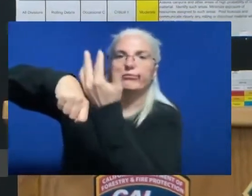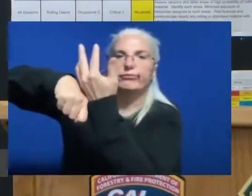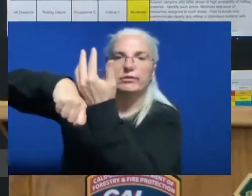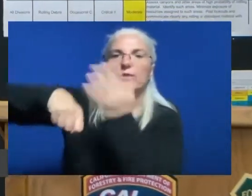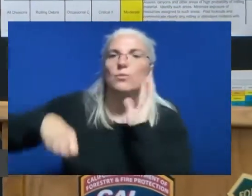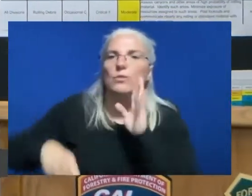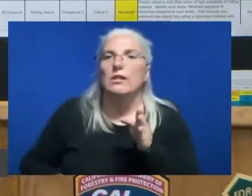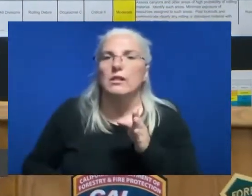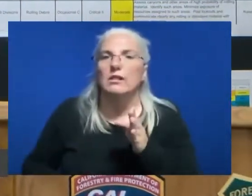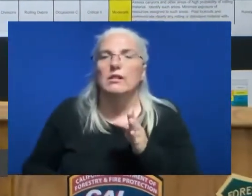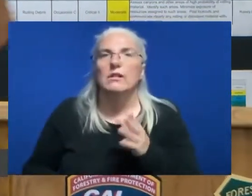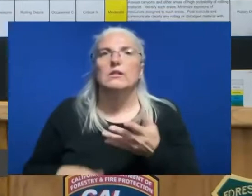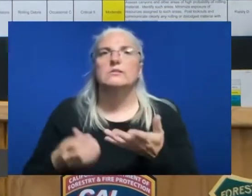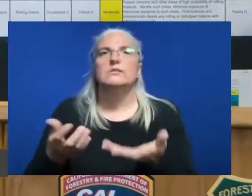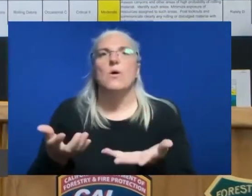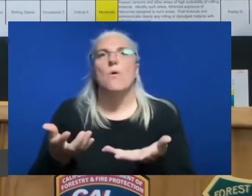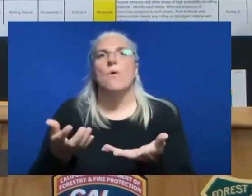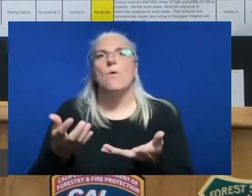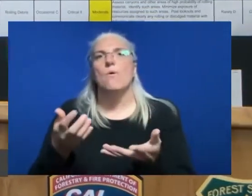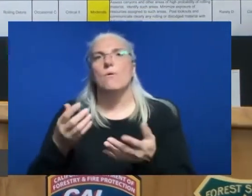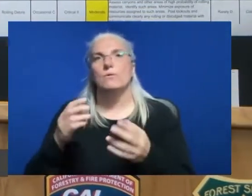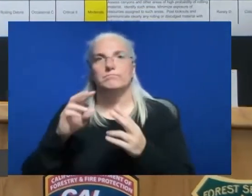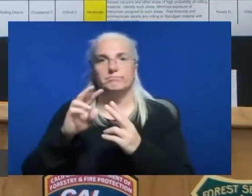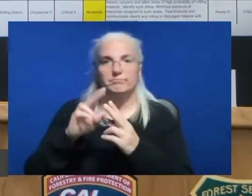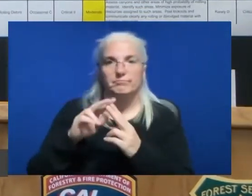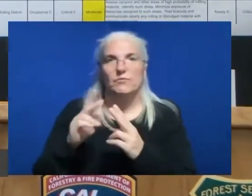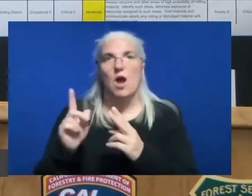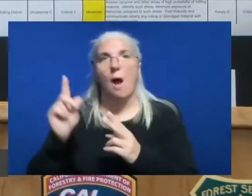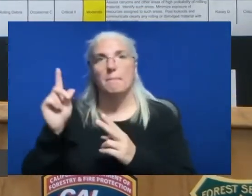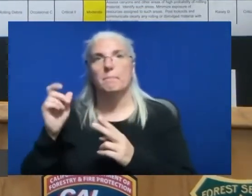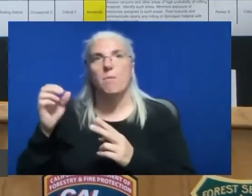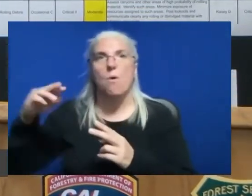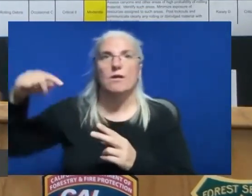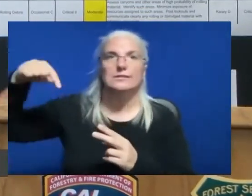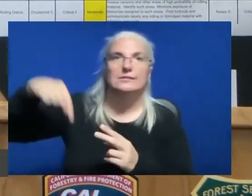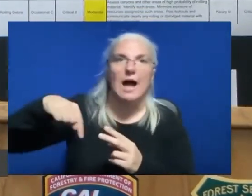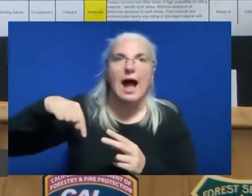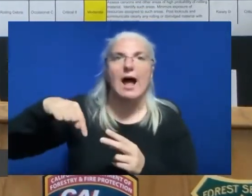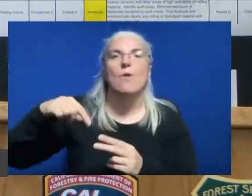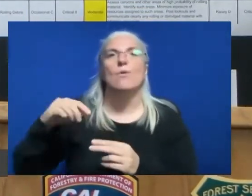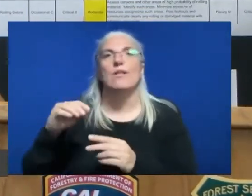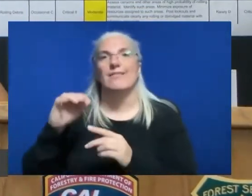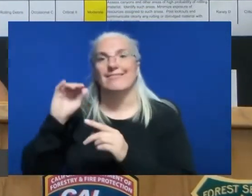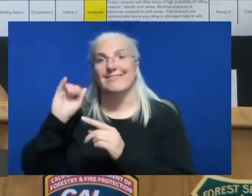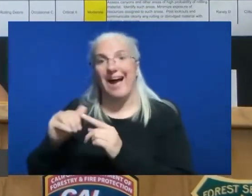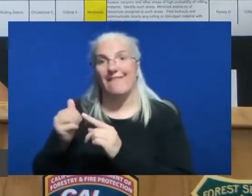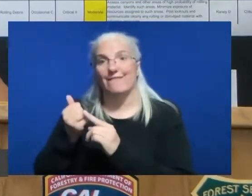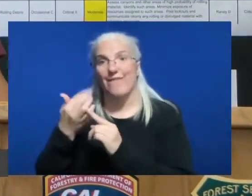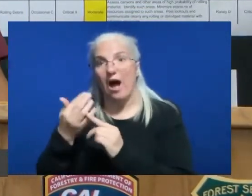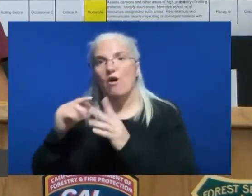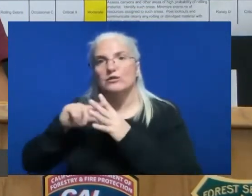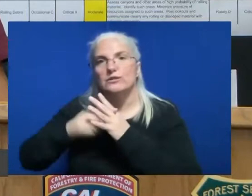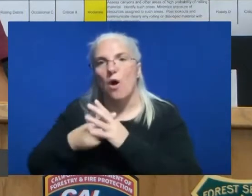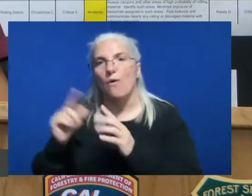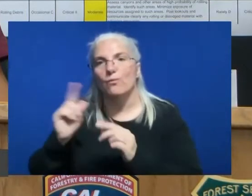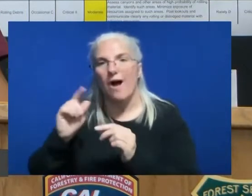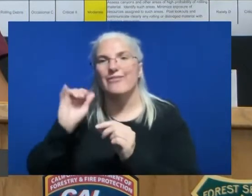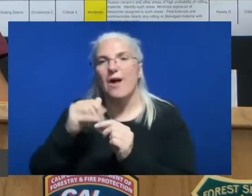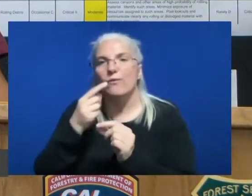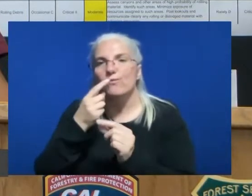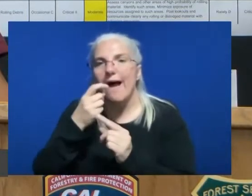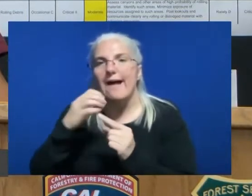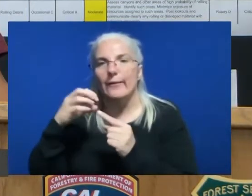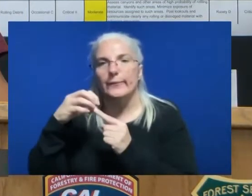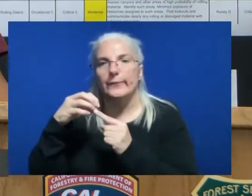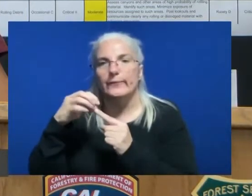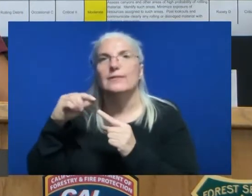match upside down, that's head fire. Holding the match up, fire side up, that's backing fire. So as much as possible, we try to do the backing fire because that's